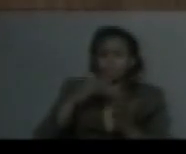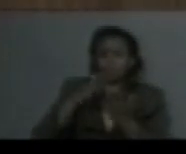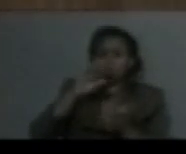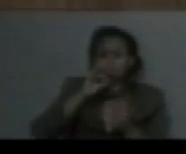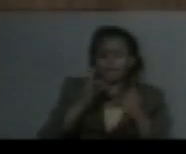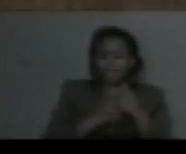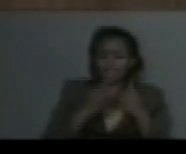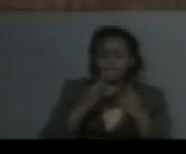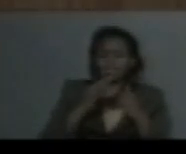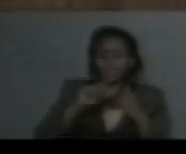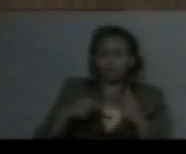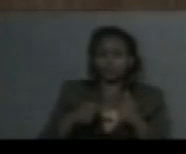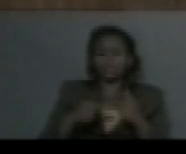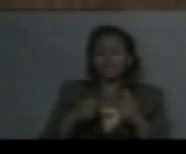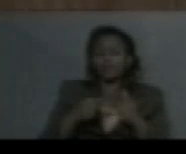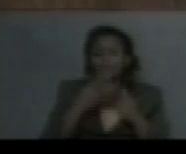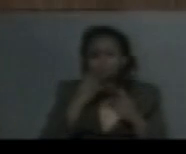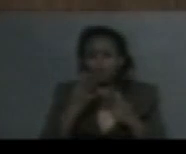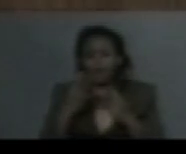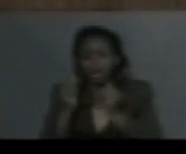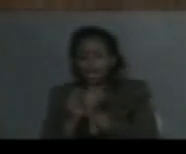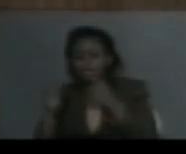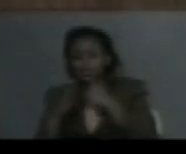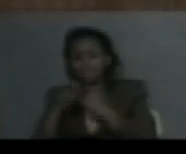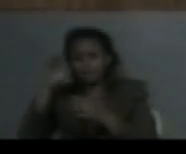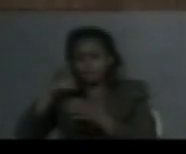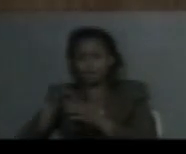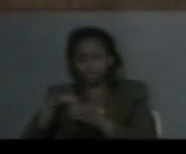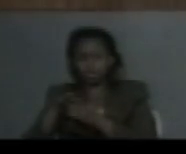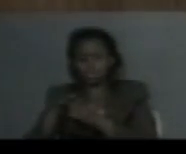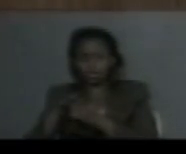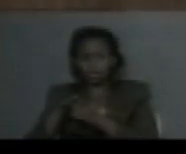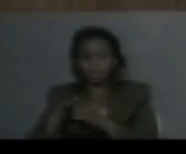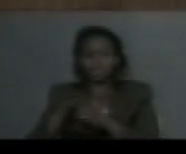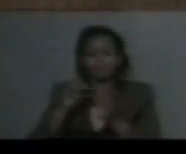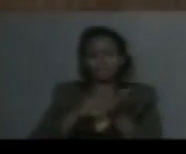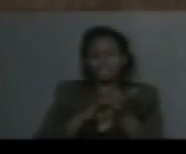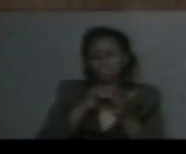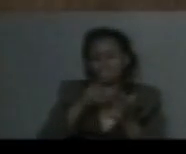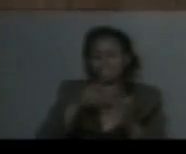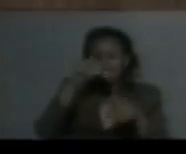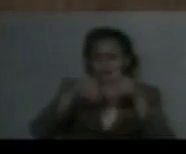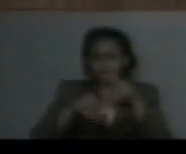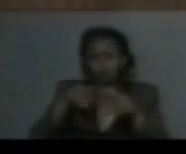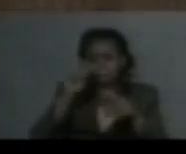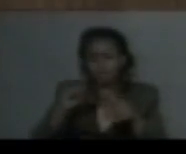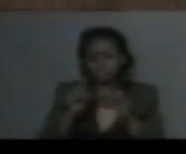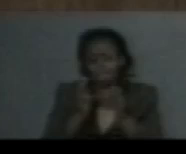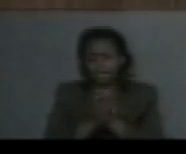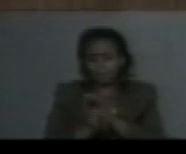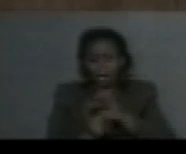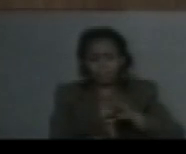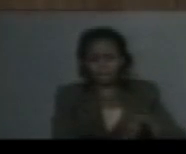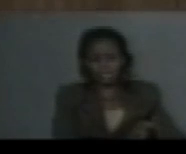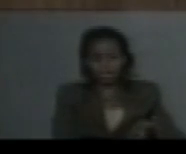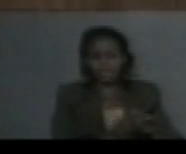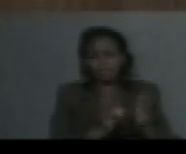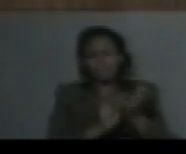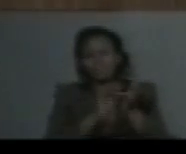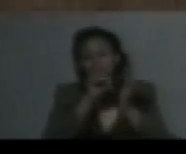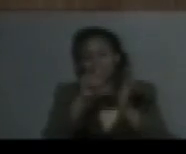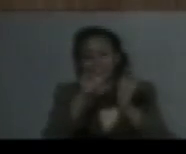8,419 votes, the elections has in any event to be set aside, and that is a